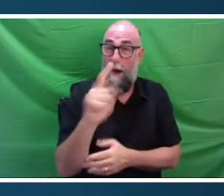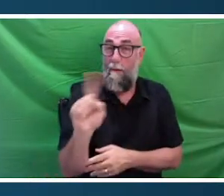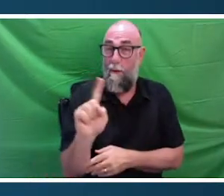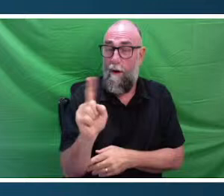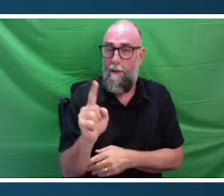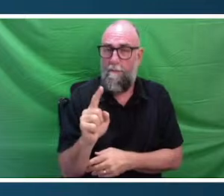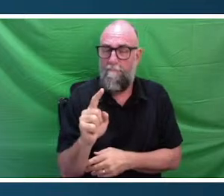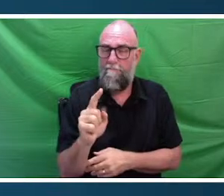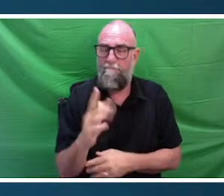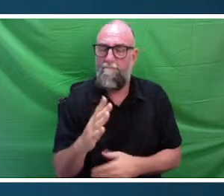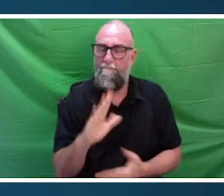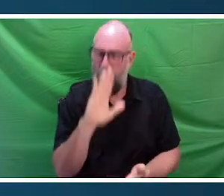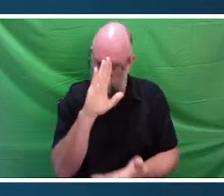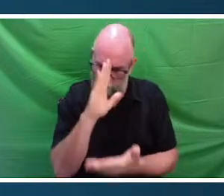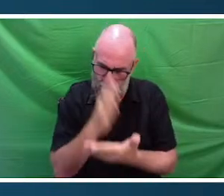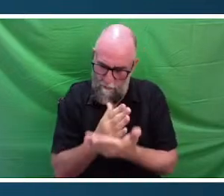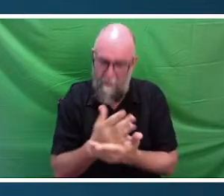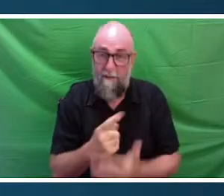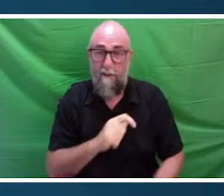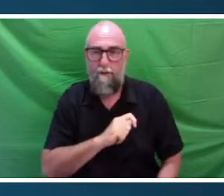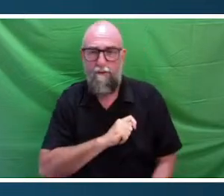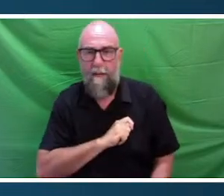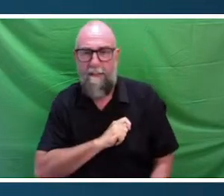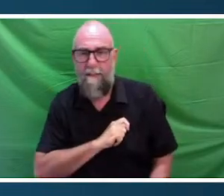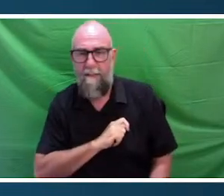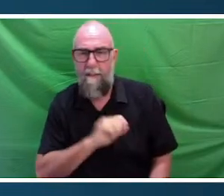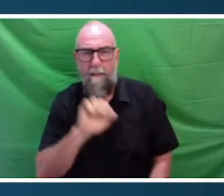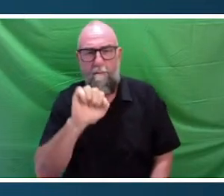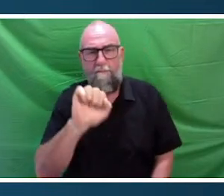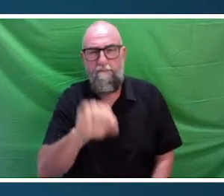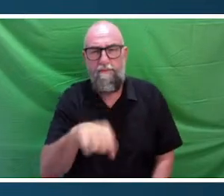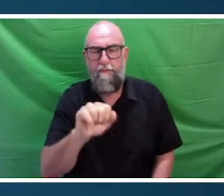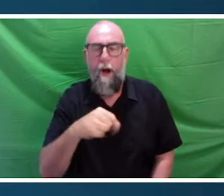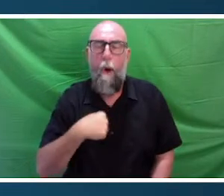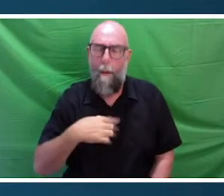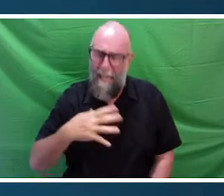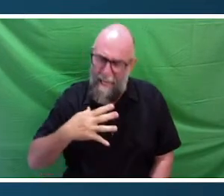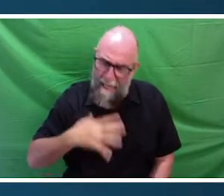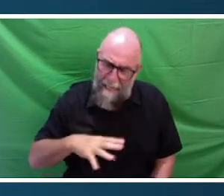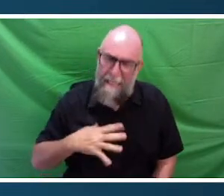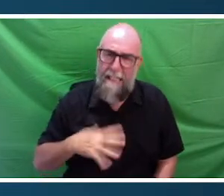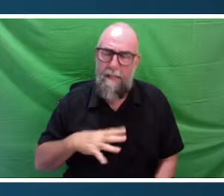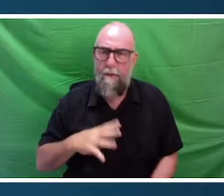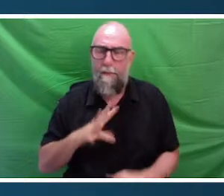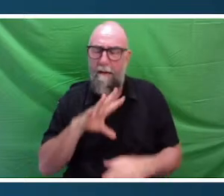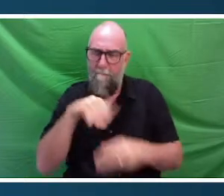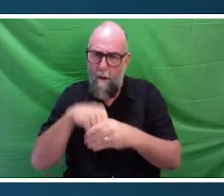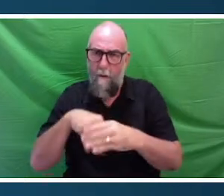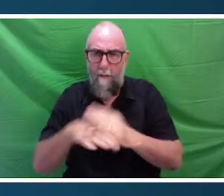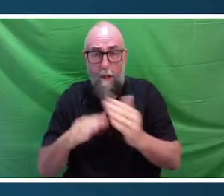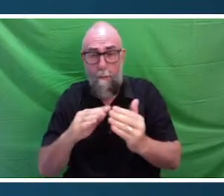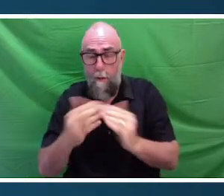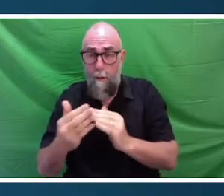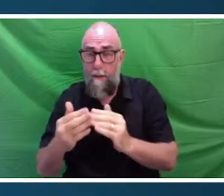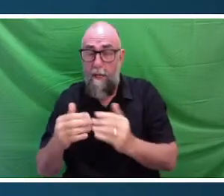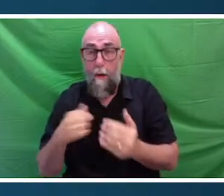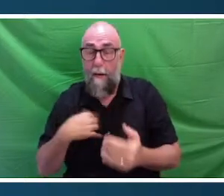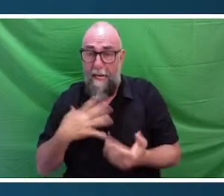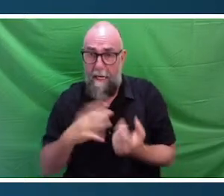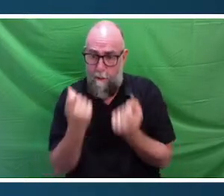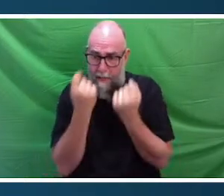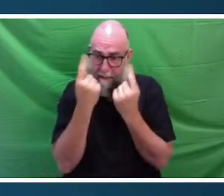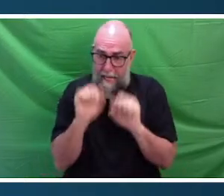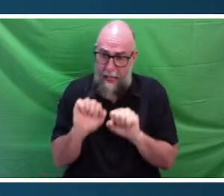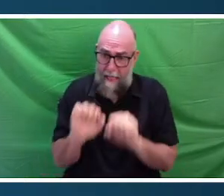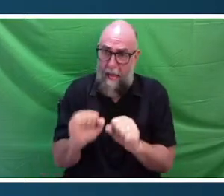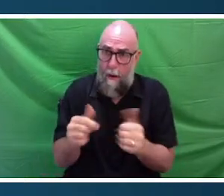we cannot work in communities that we basically have no understanding of, that we basically have no connections. And what I'm